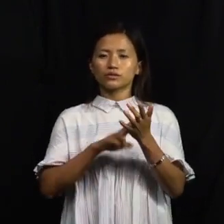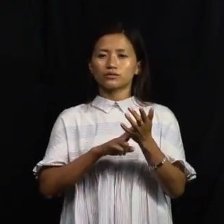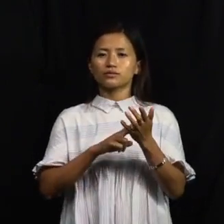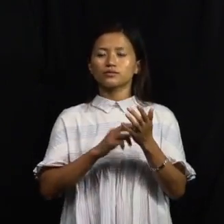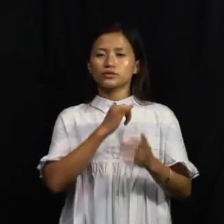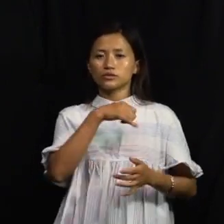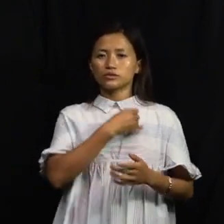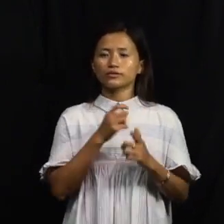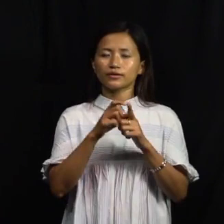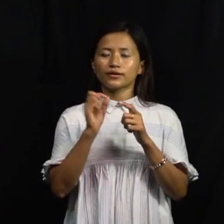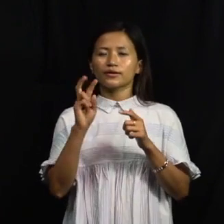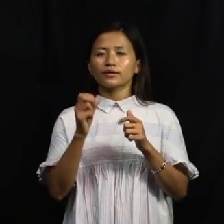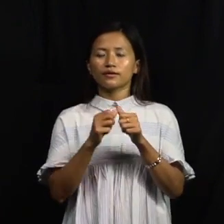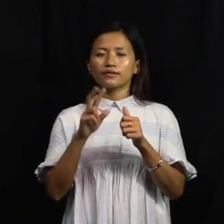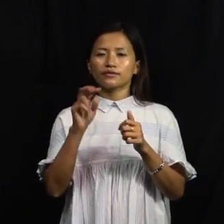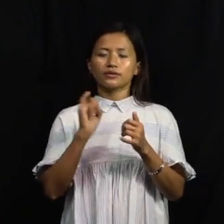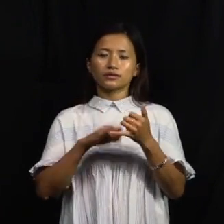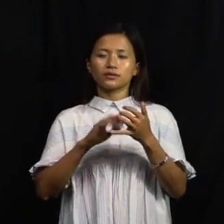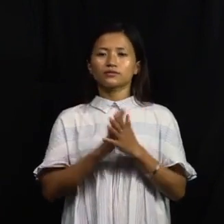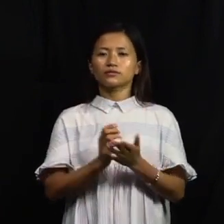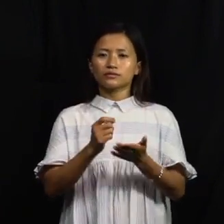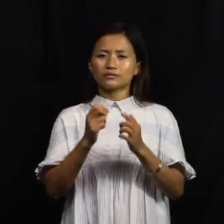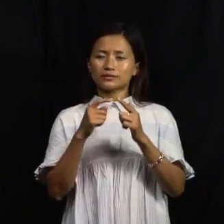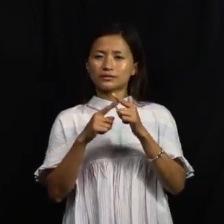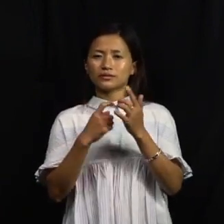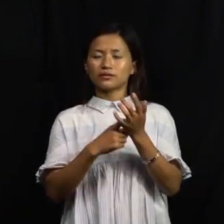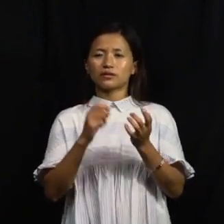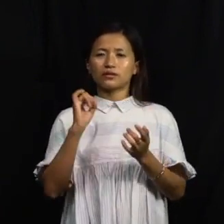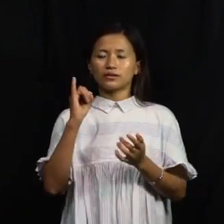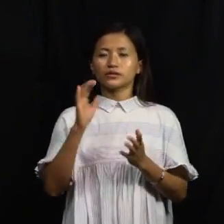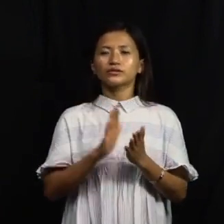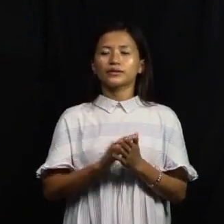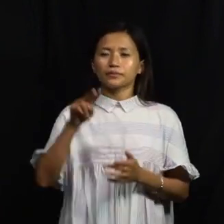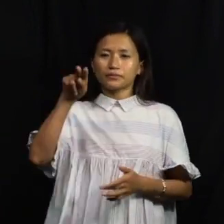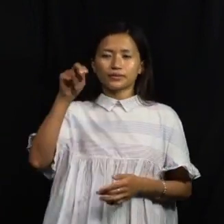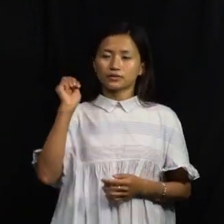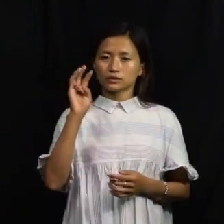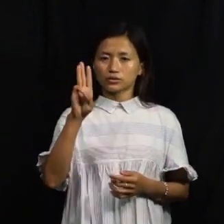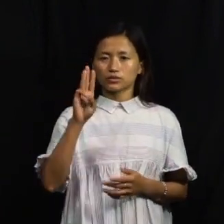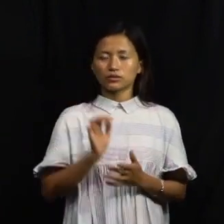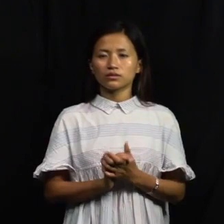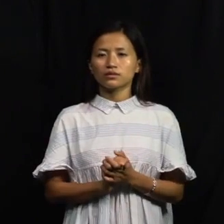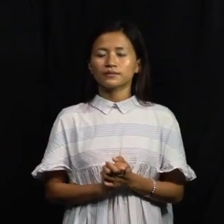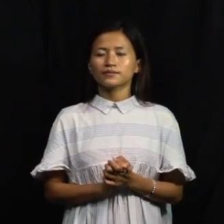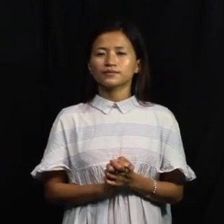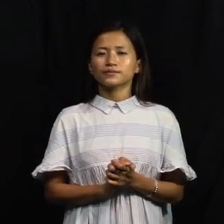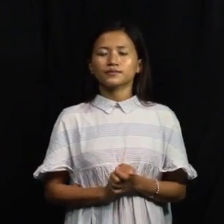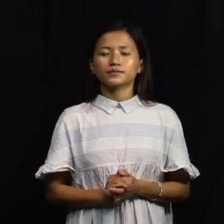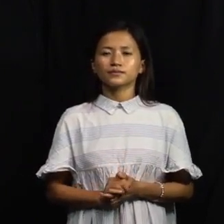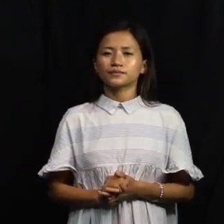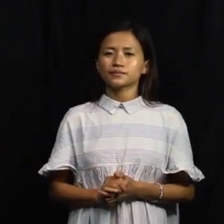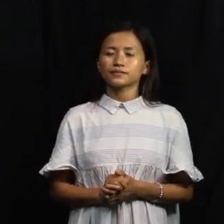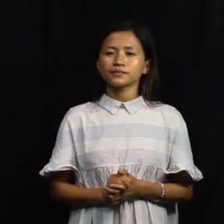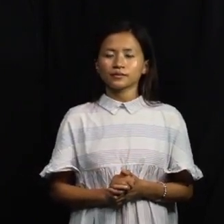tripolar? Tri here, the word tri would mean three, isn't it? So here in the tripolar process of